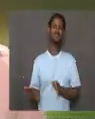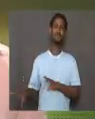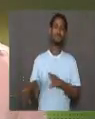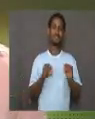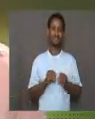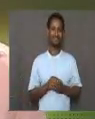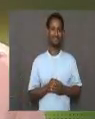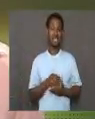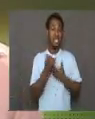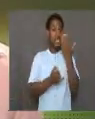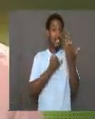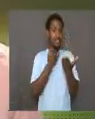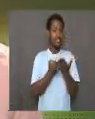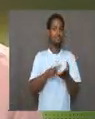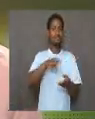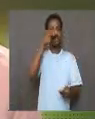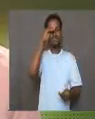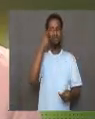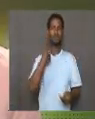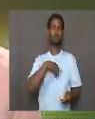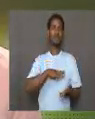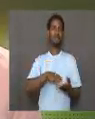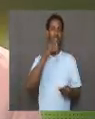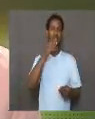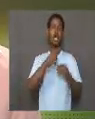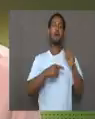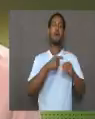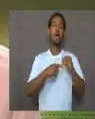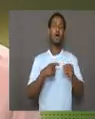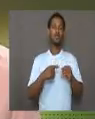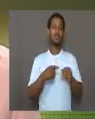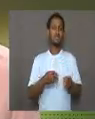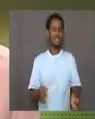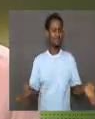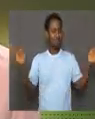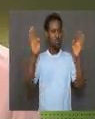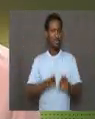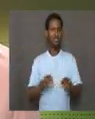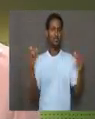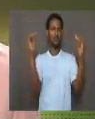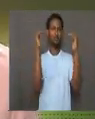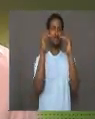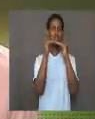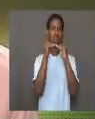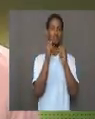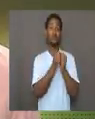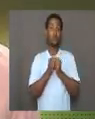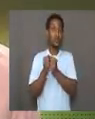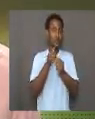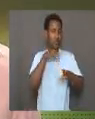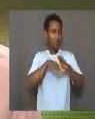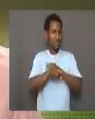Students, in this lesson, we have learned about the importance of equality